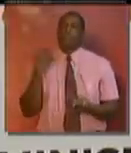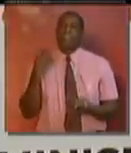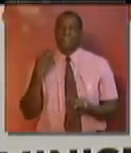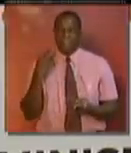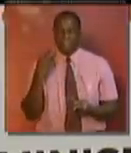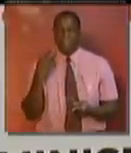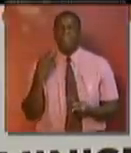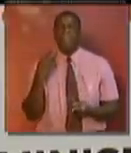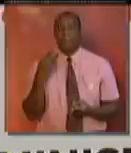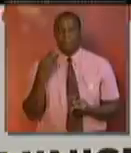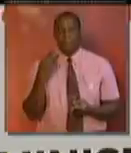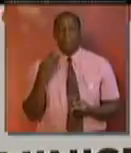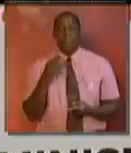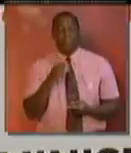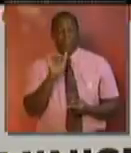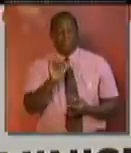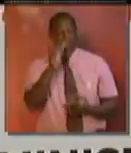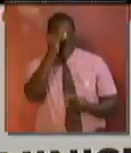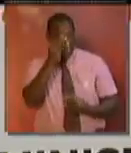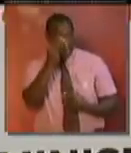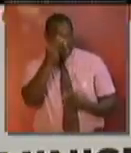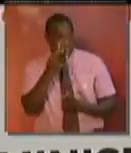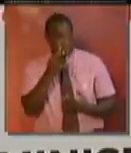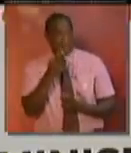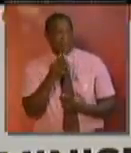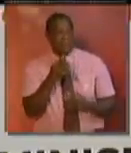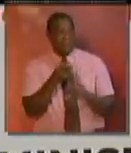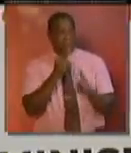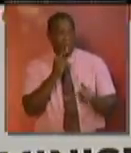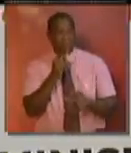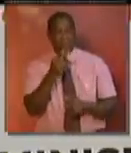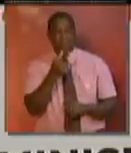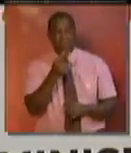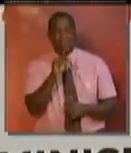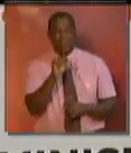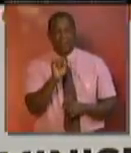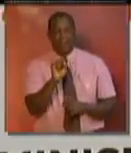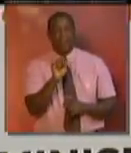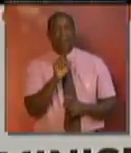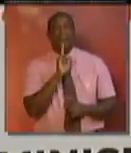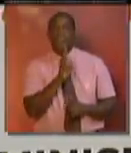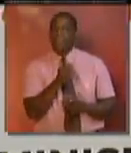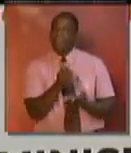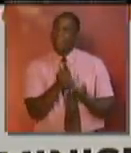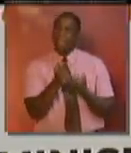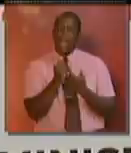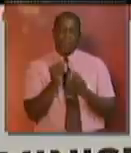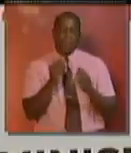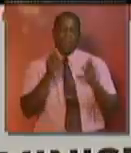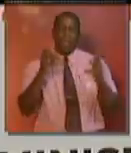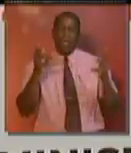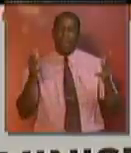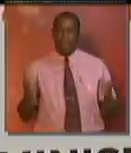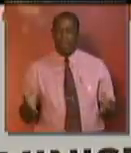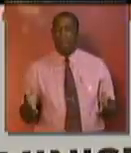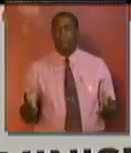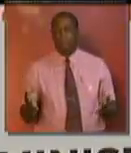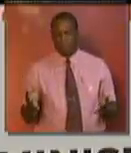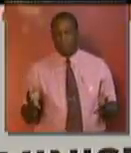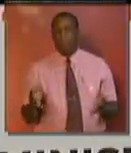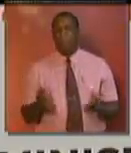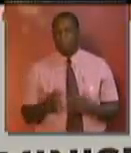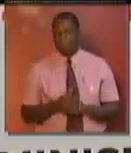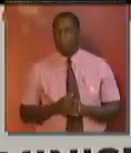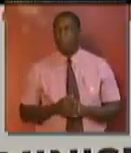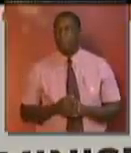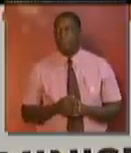together, understanding where exposures are more likely to lead to transmission or less likely, those bits of information